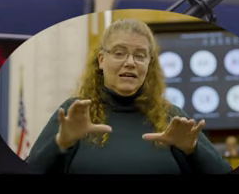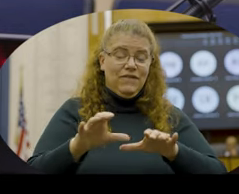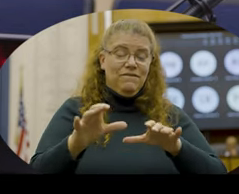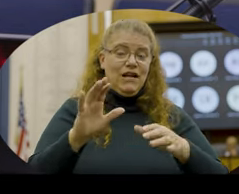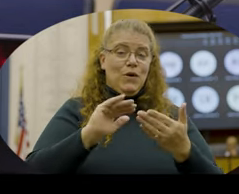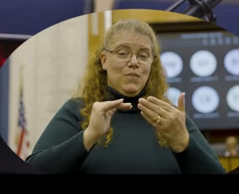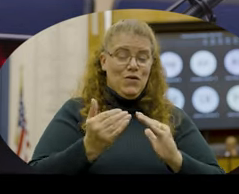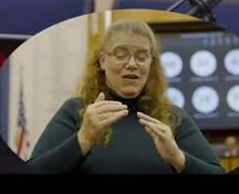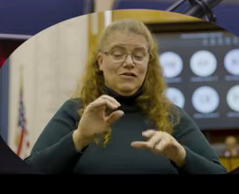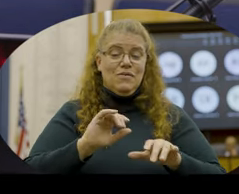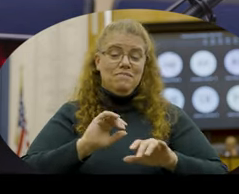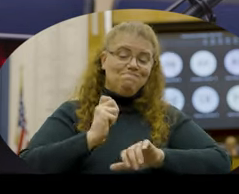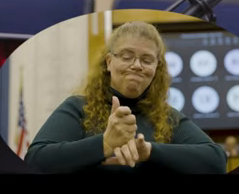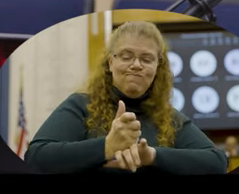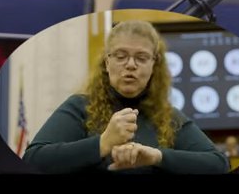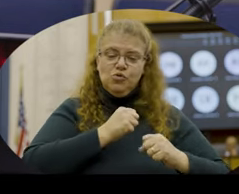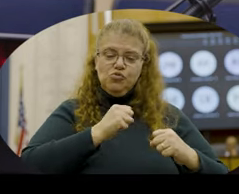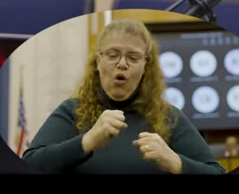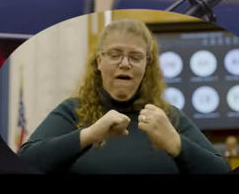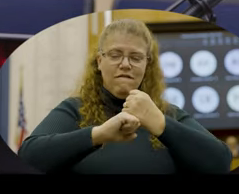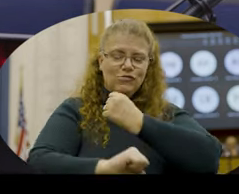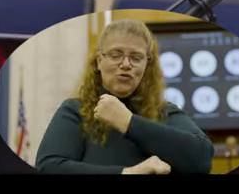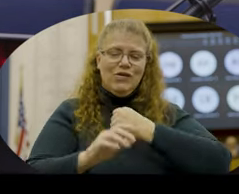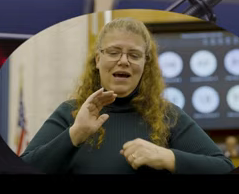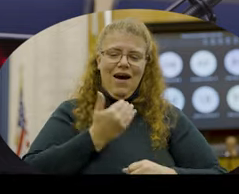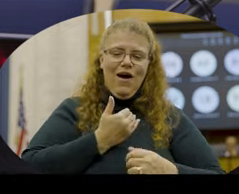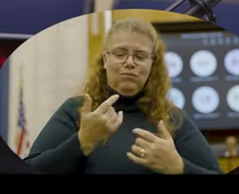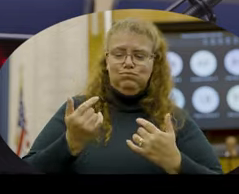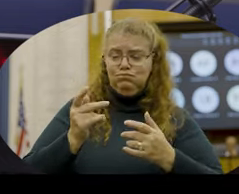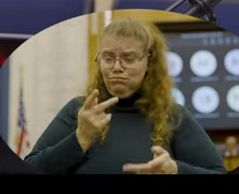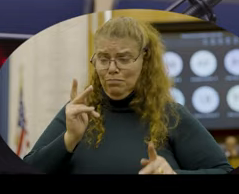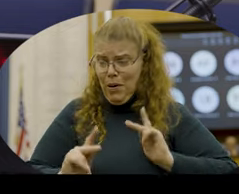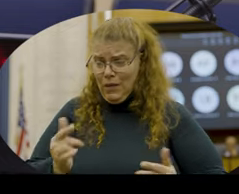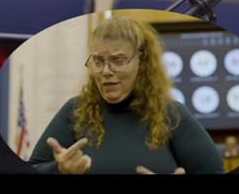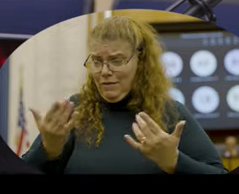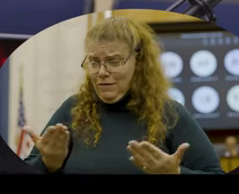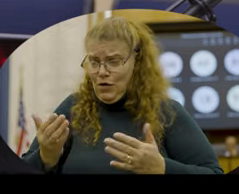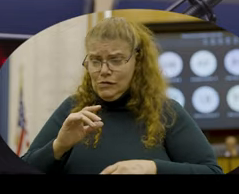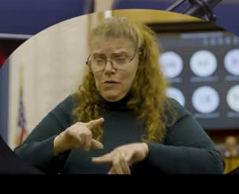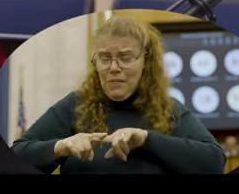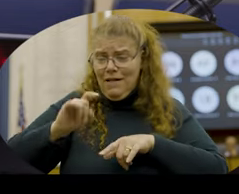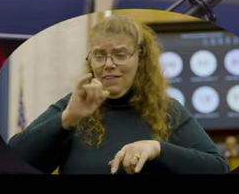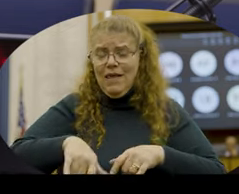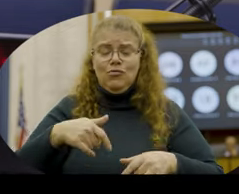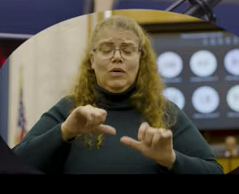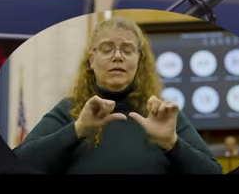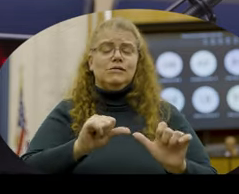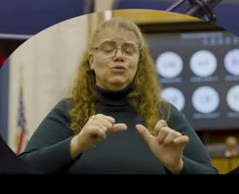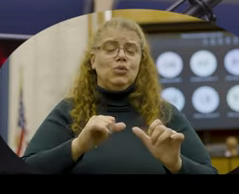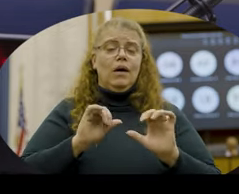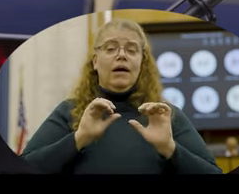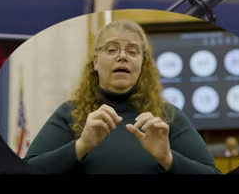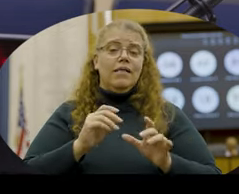because if my administration had been allowed to move forward with the construction of George Wythe, our kids would be entering a new